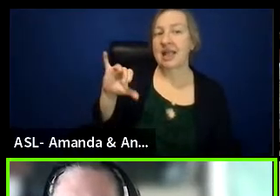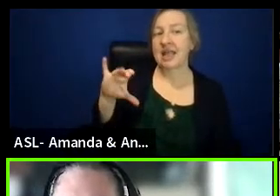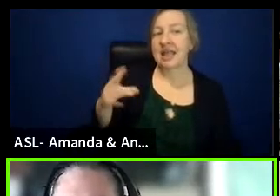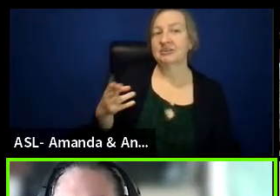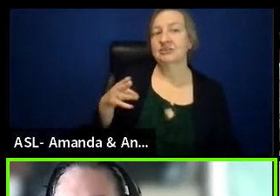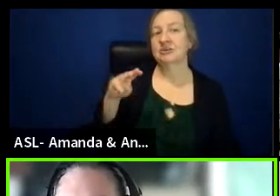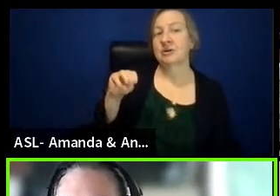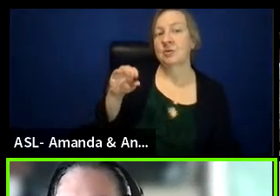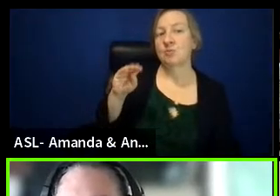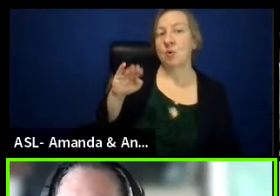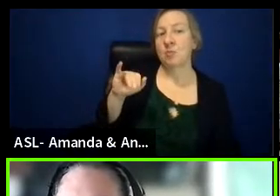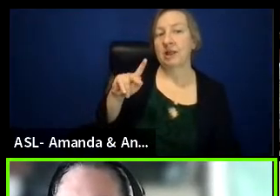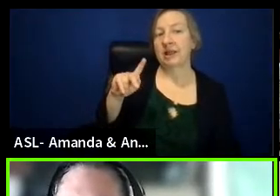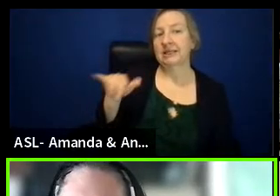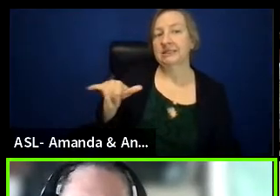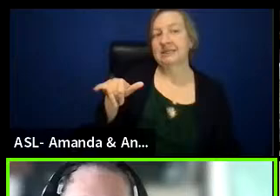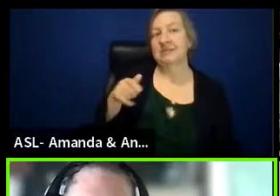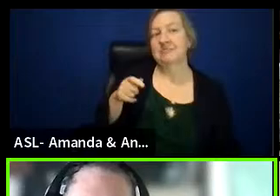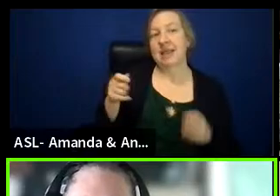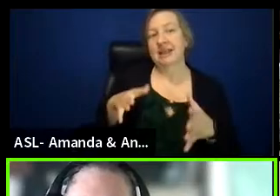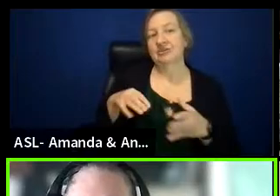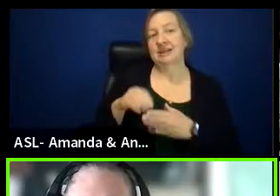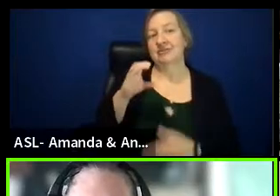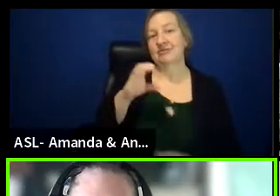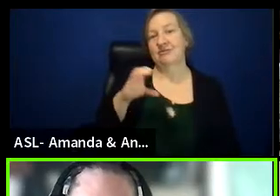Manager in Clark County, Washington.